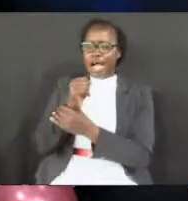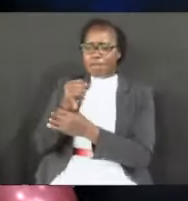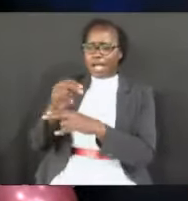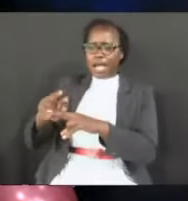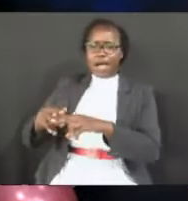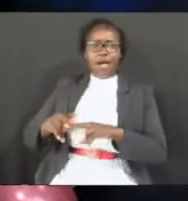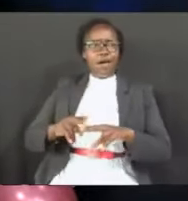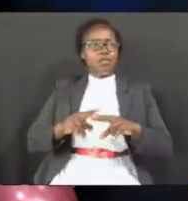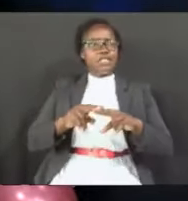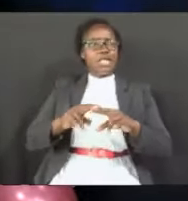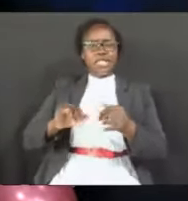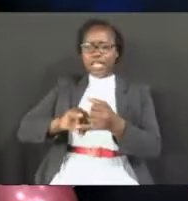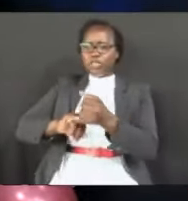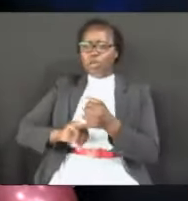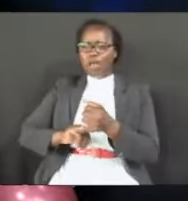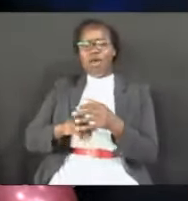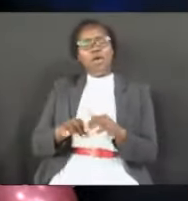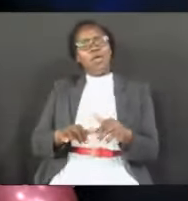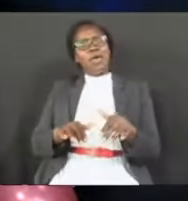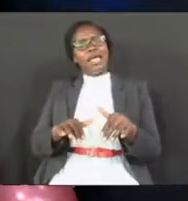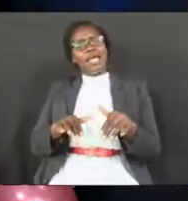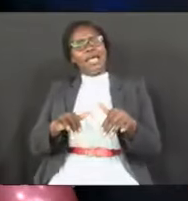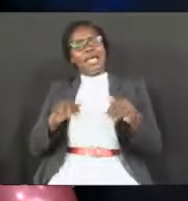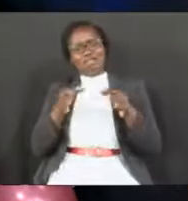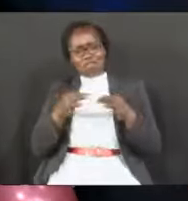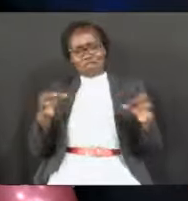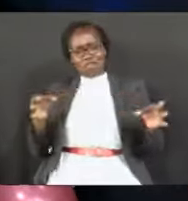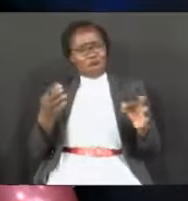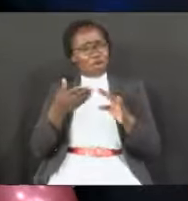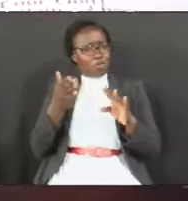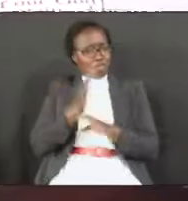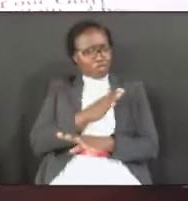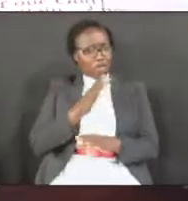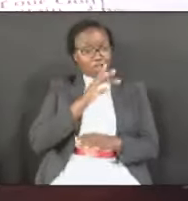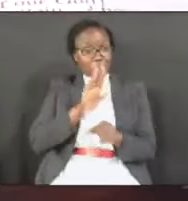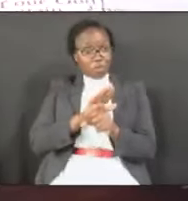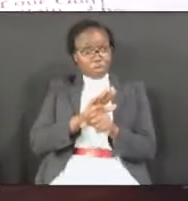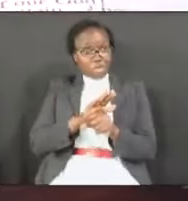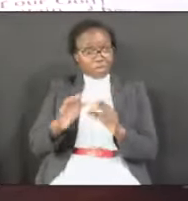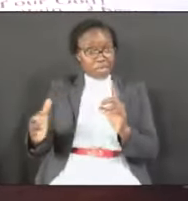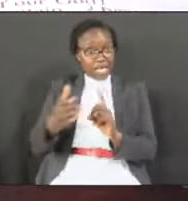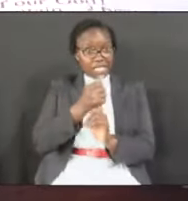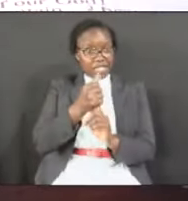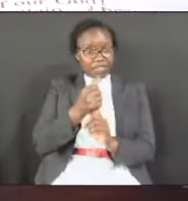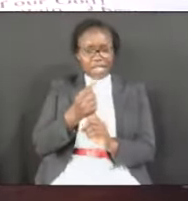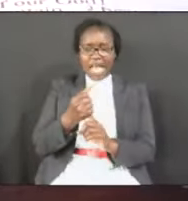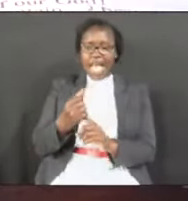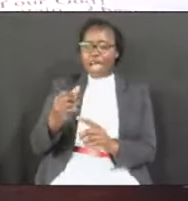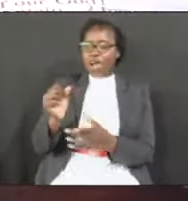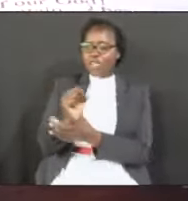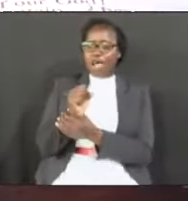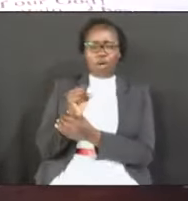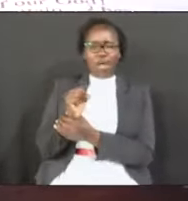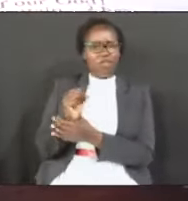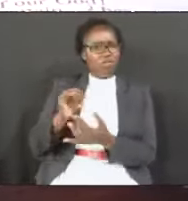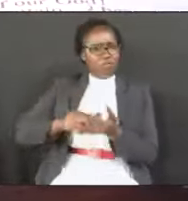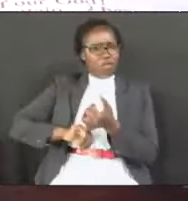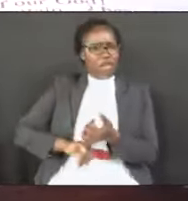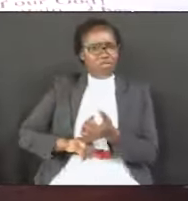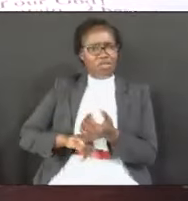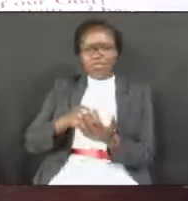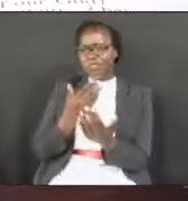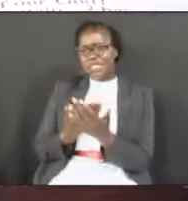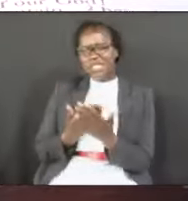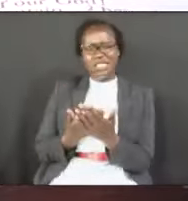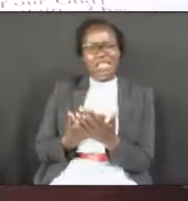his wife and waiting for too long before this promise would be realized, Sarah suggested to Abraham, I think, my husband, you know, at